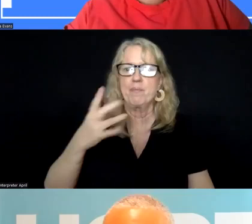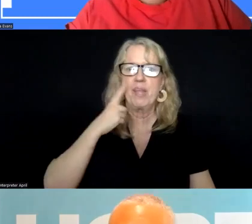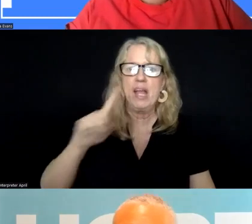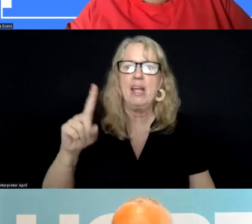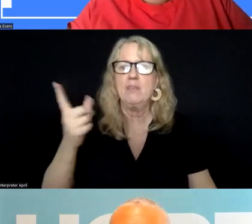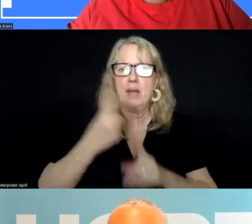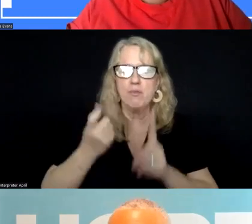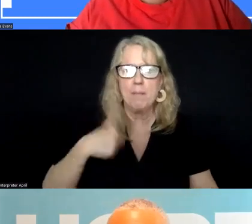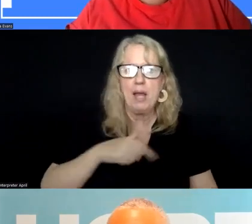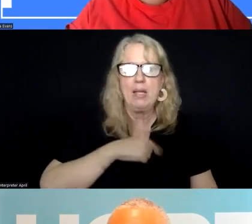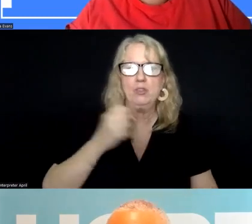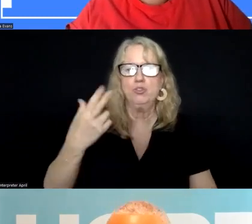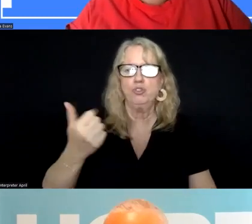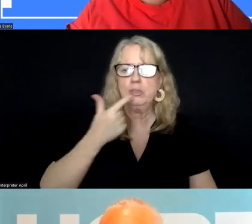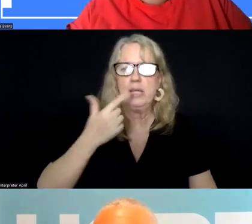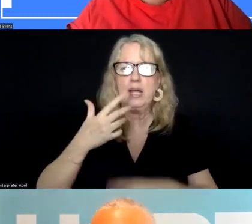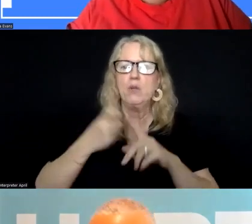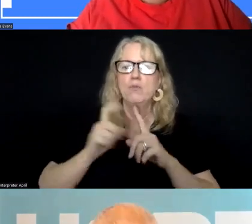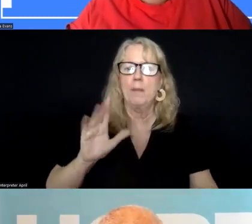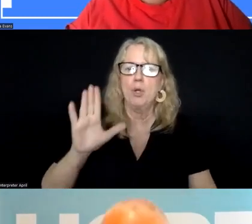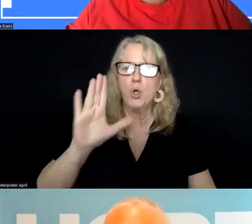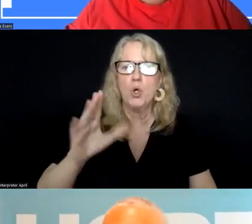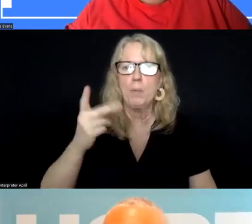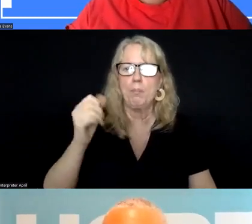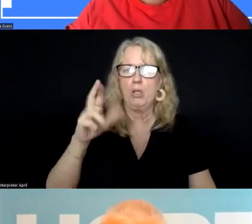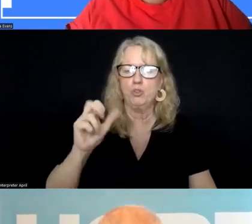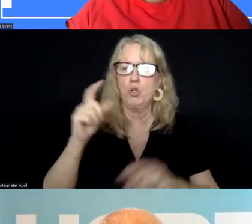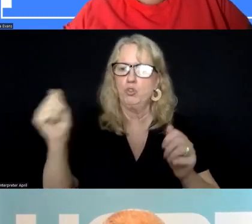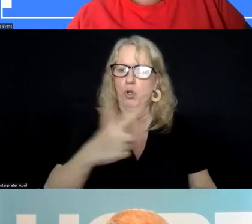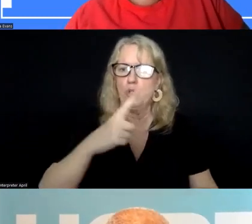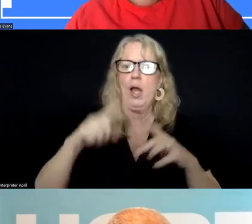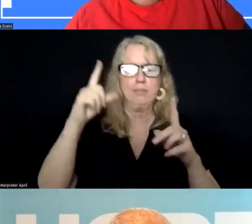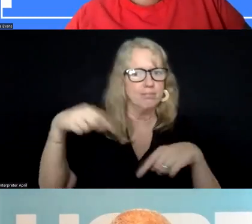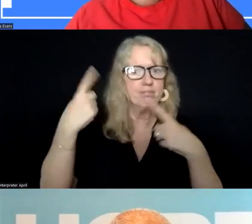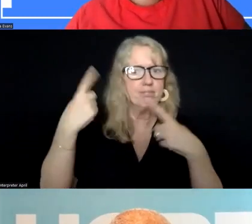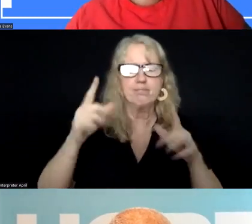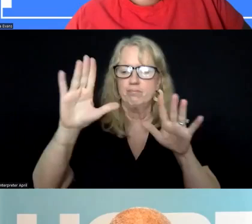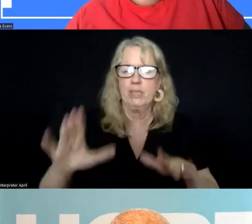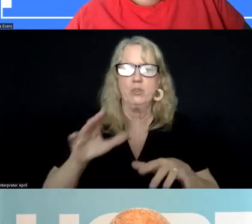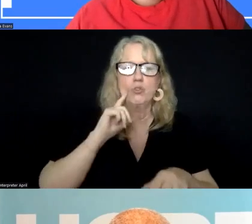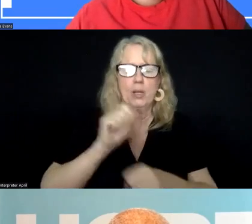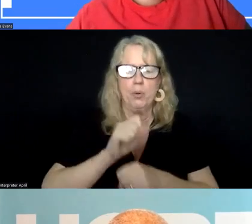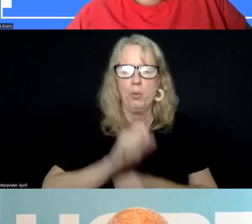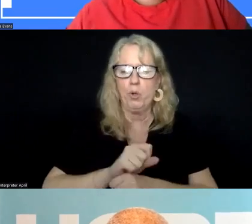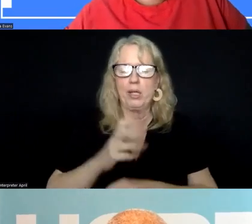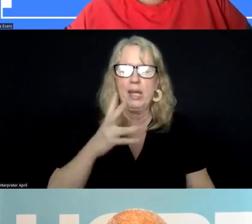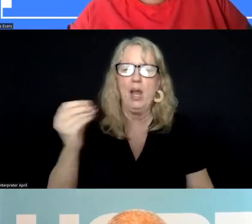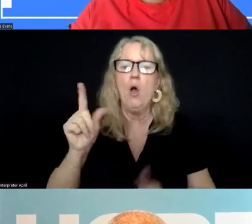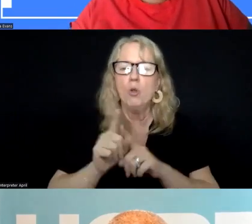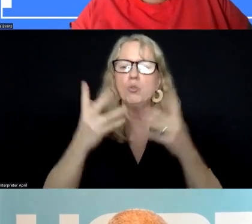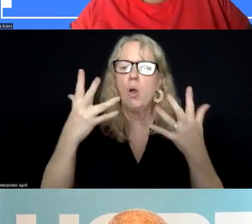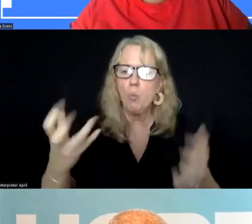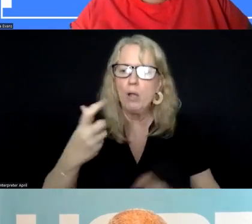from us. She said it from her posture. So you guys have been doing some incredible work. I also want to